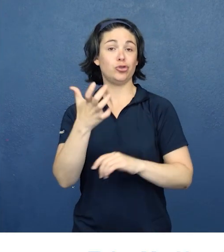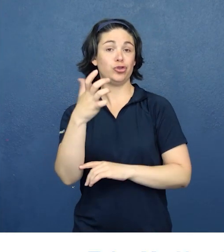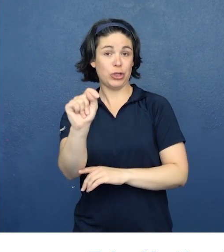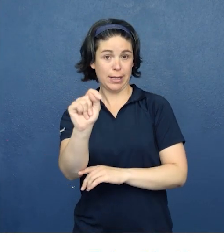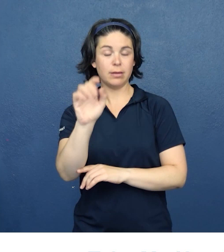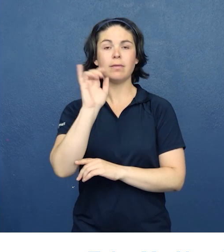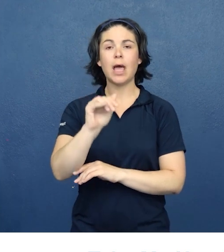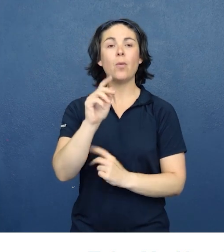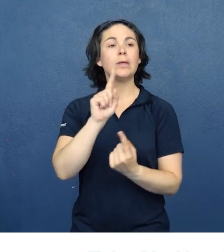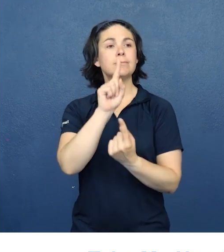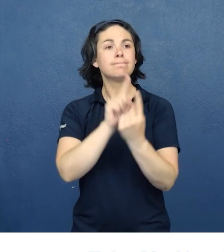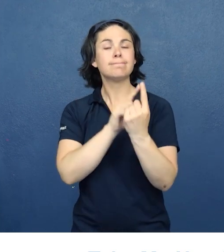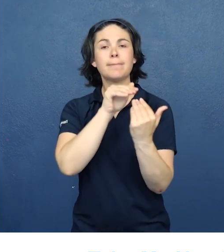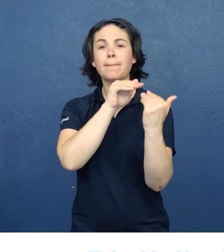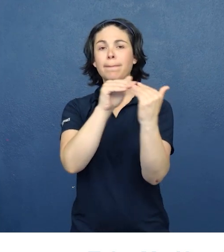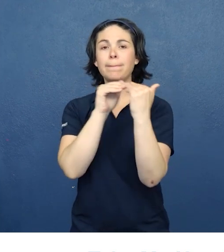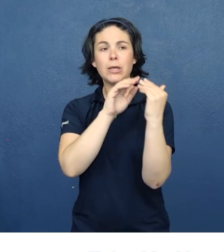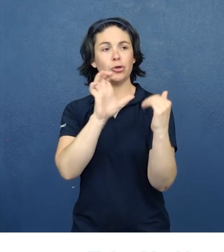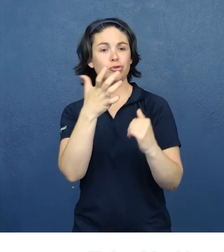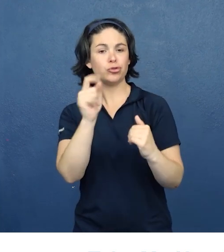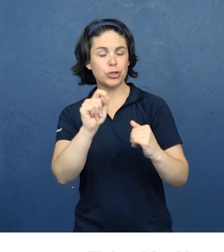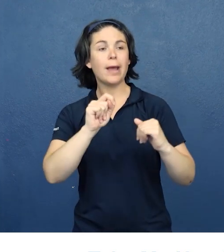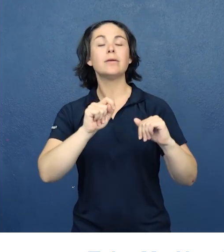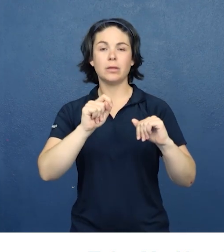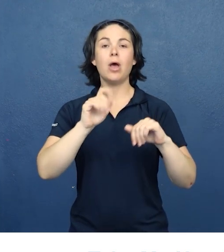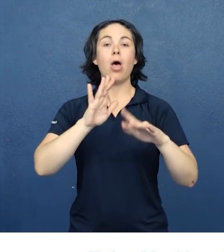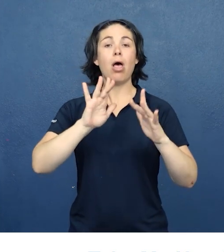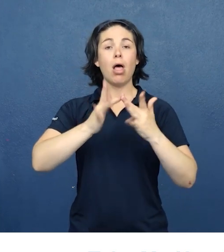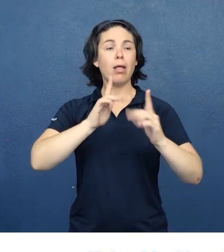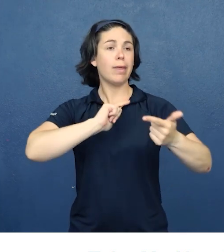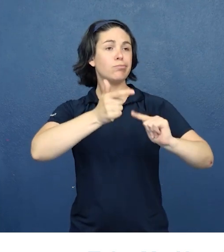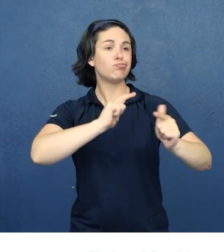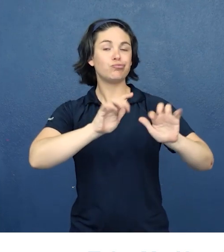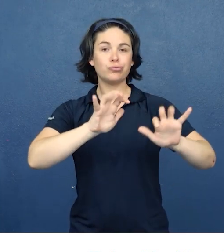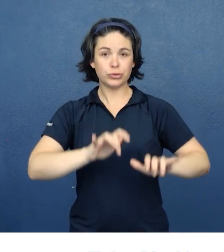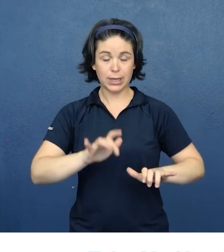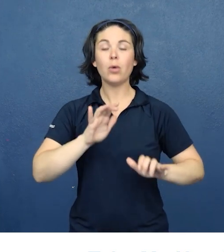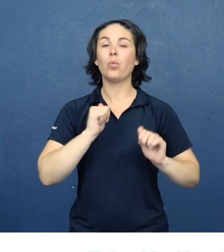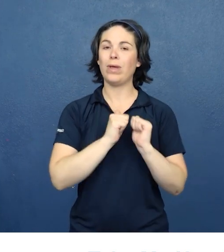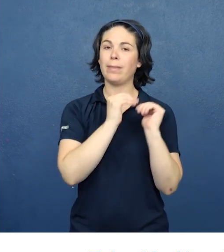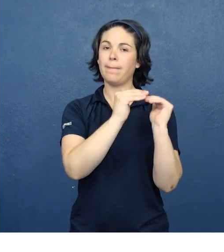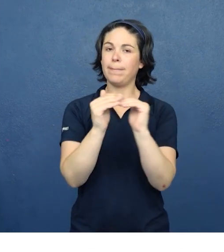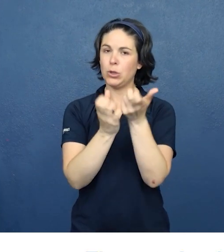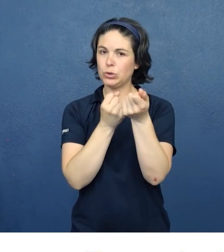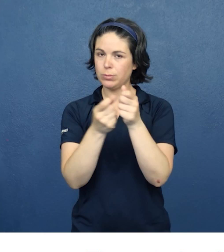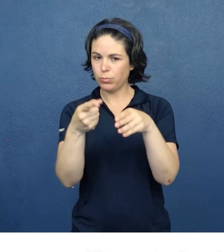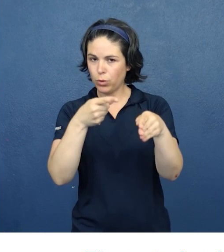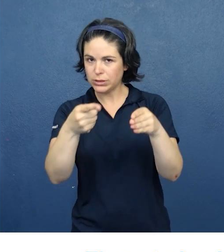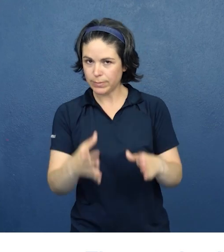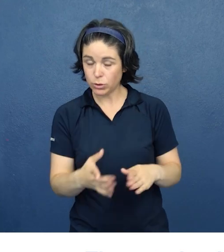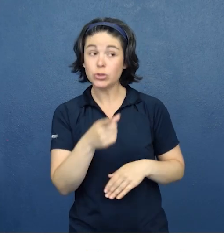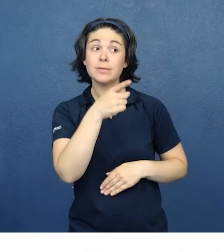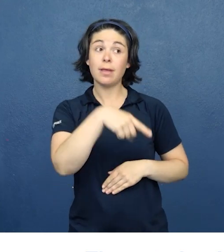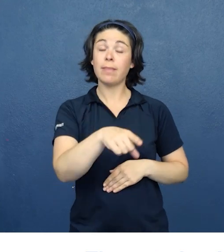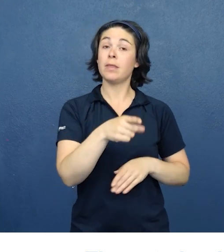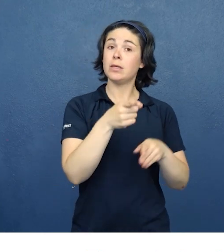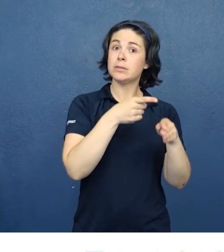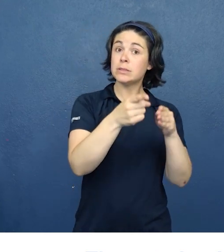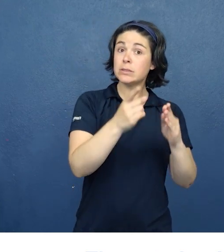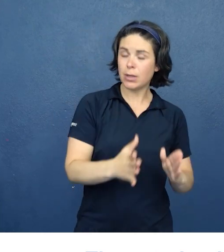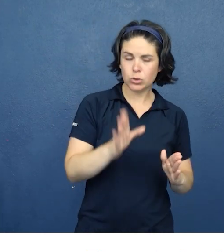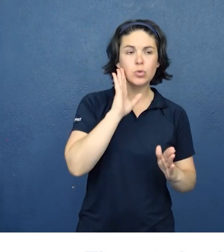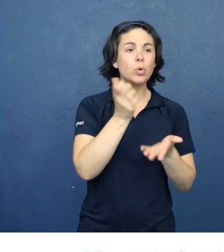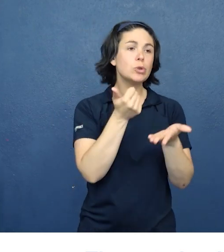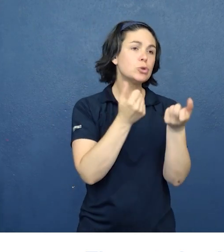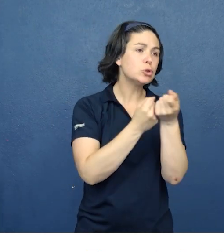Hand is a peer-to-peer live chat interface operated by Medi-Cal certified peer support specialists. These trained peer chat operators support